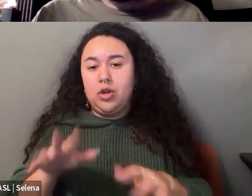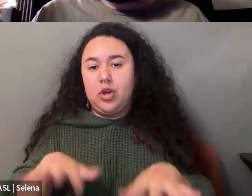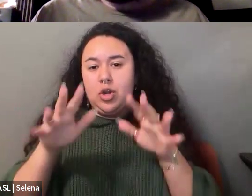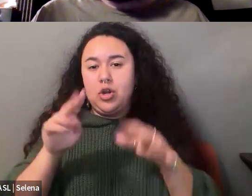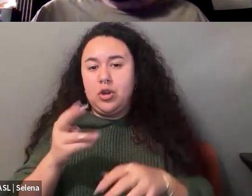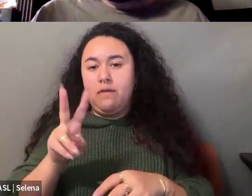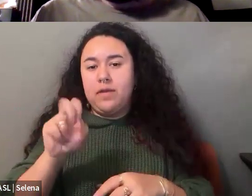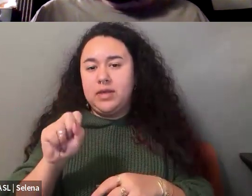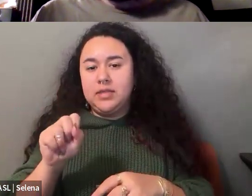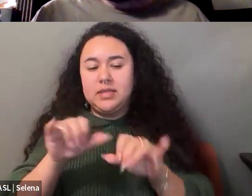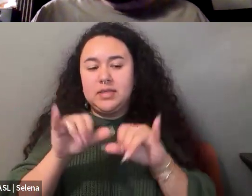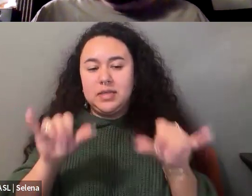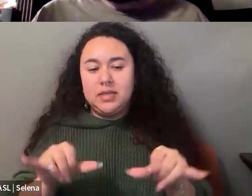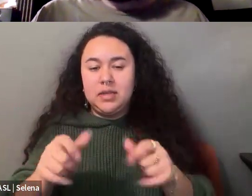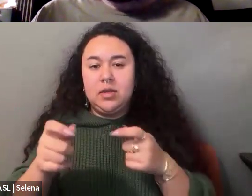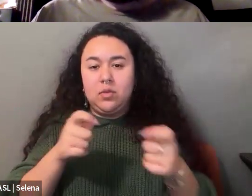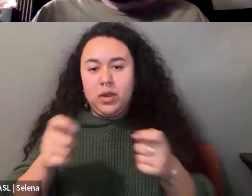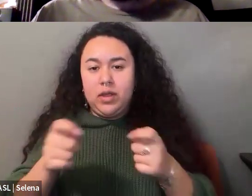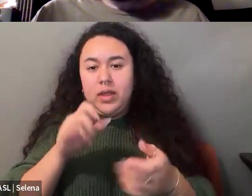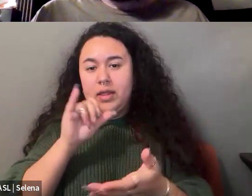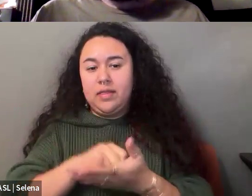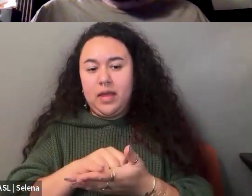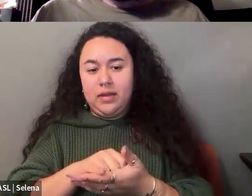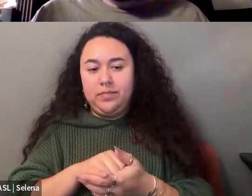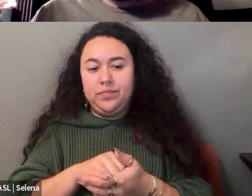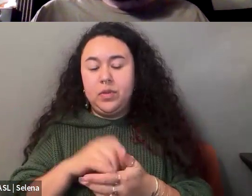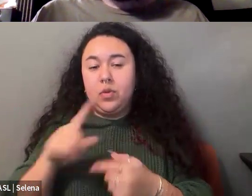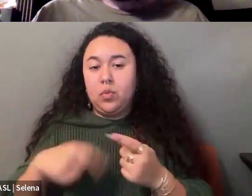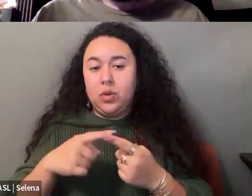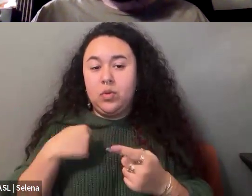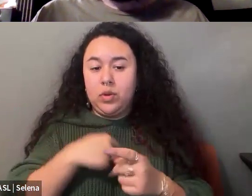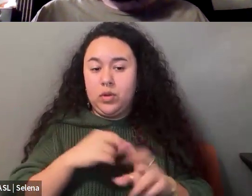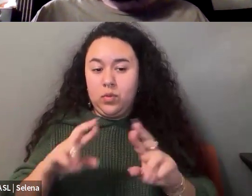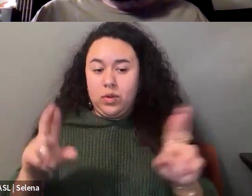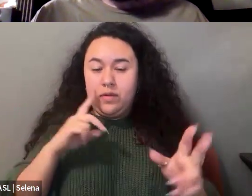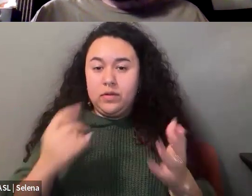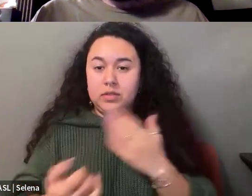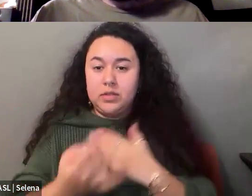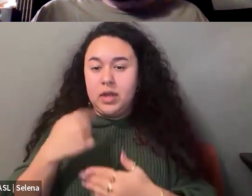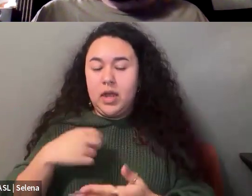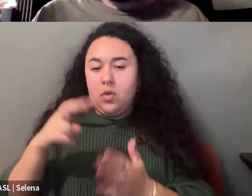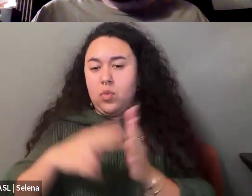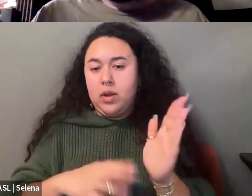nervous systems, regulating our nervous systems. When we were getting ready for today, I read